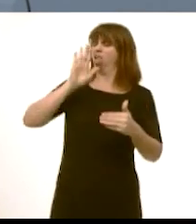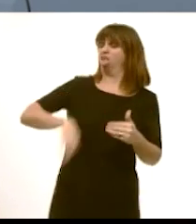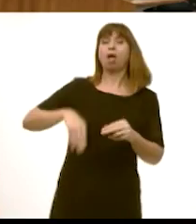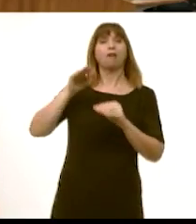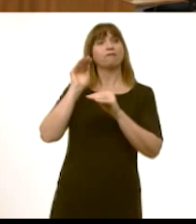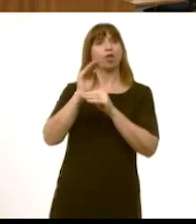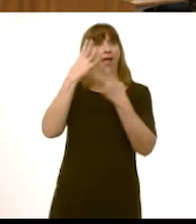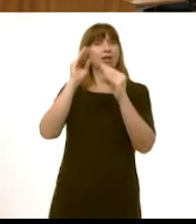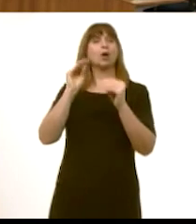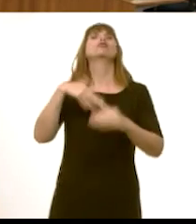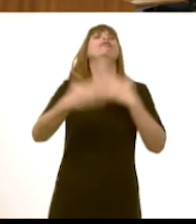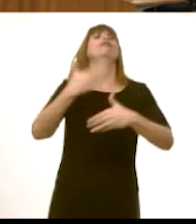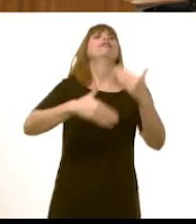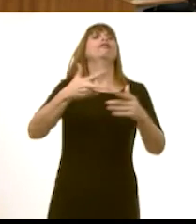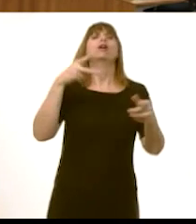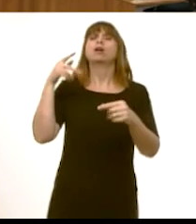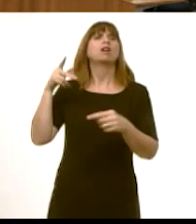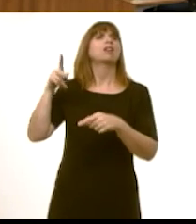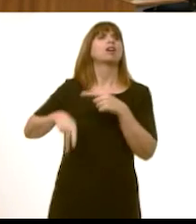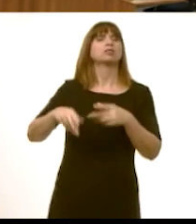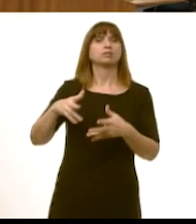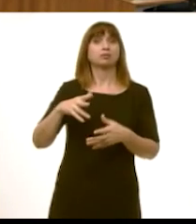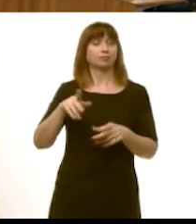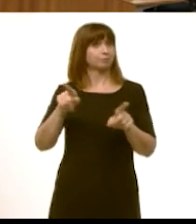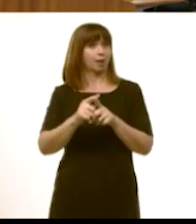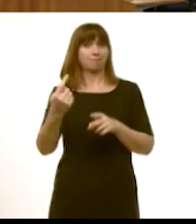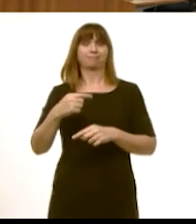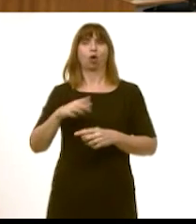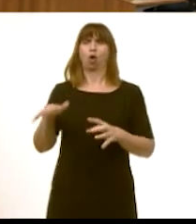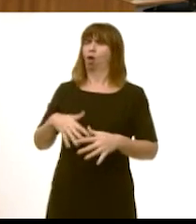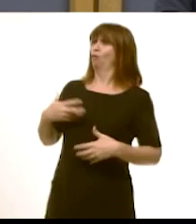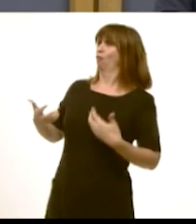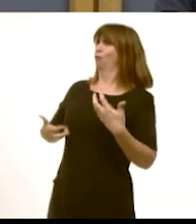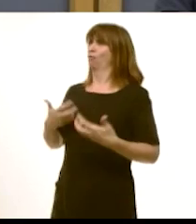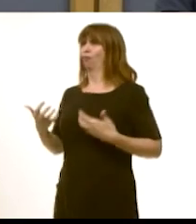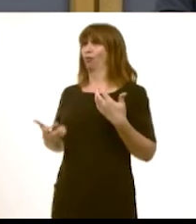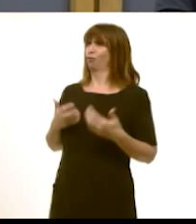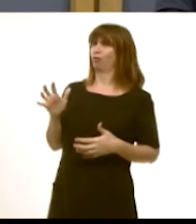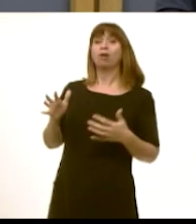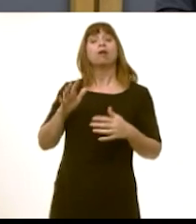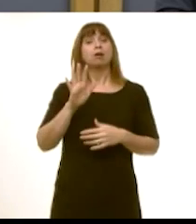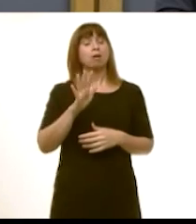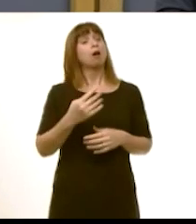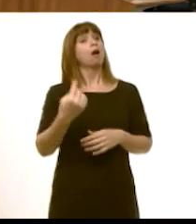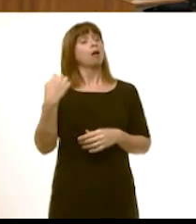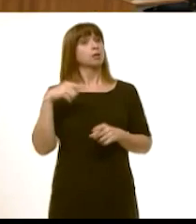education. We saw that in the last budget round. We saw that in the last budget round.